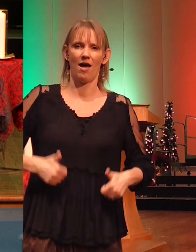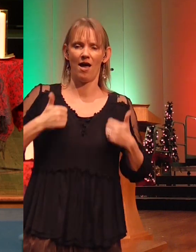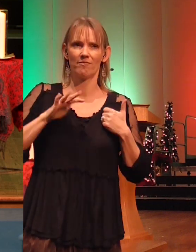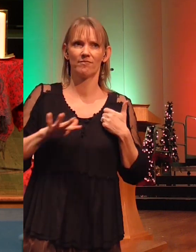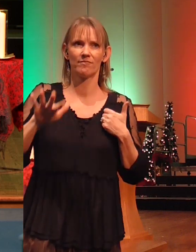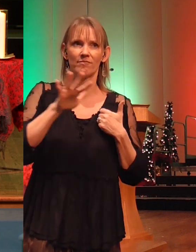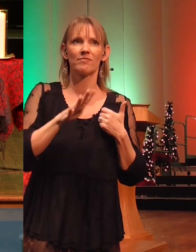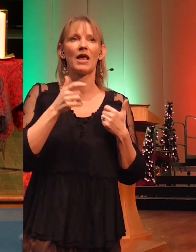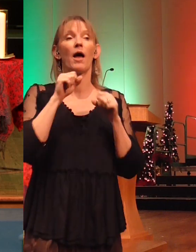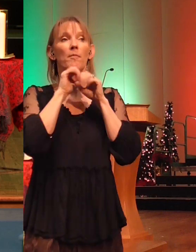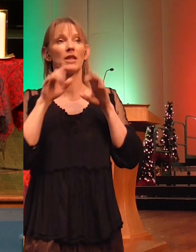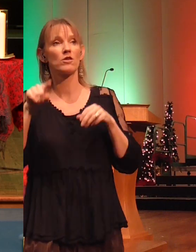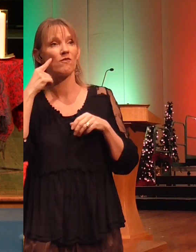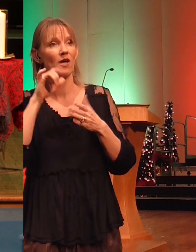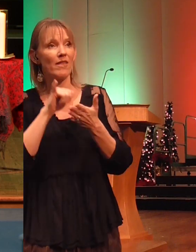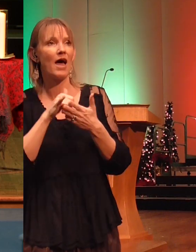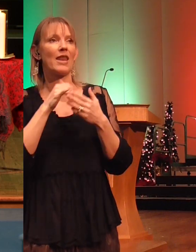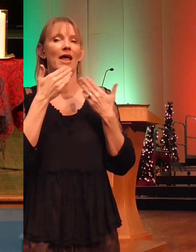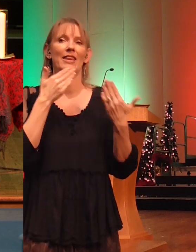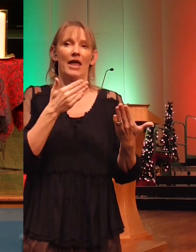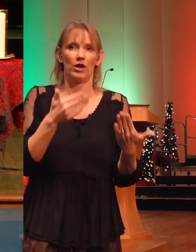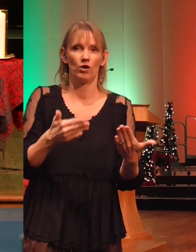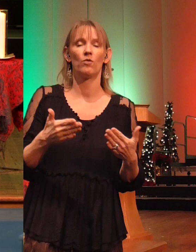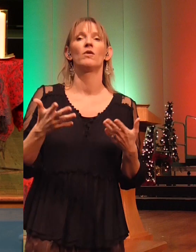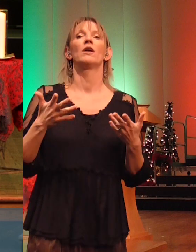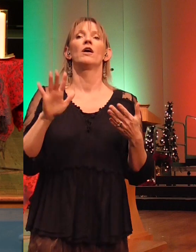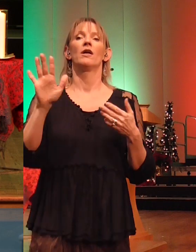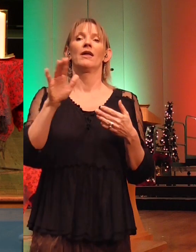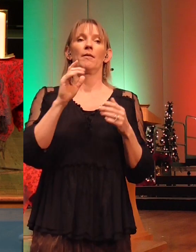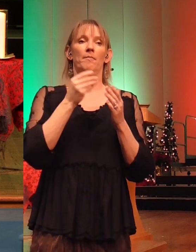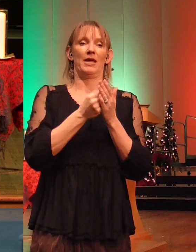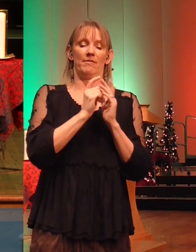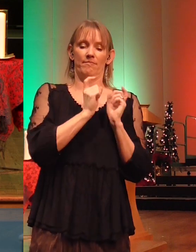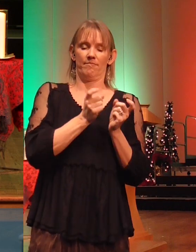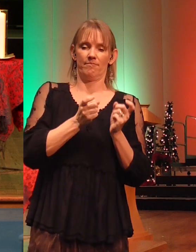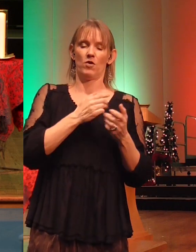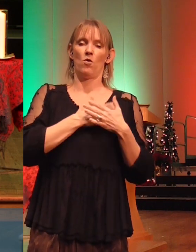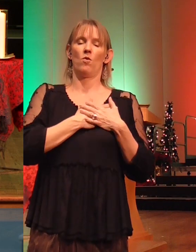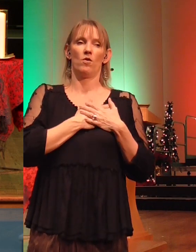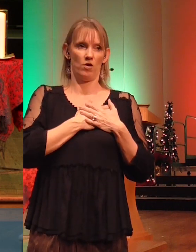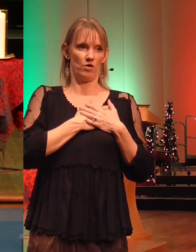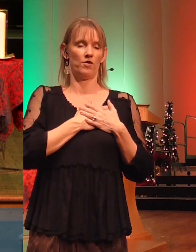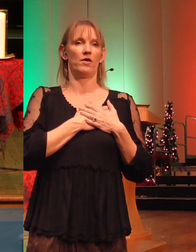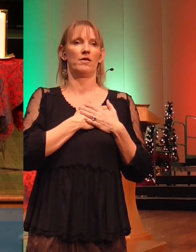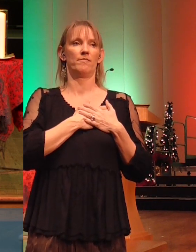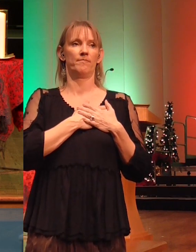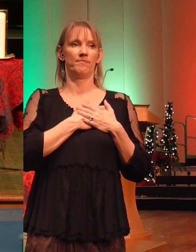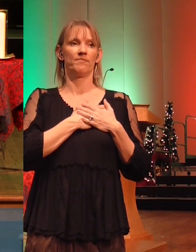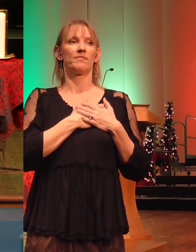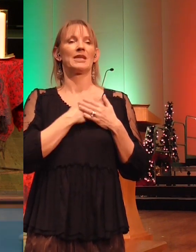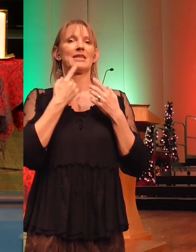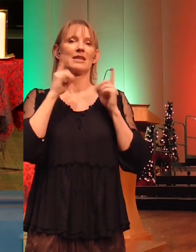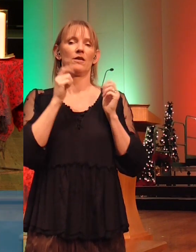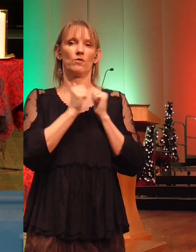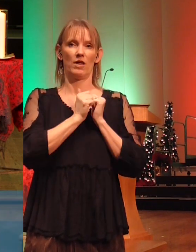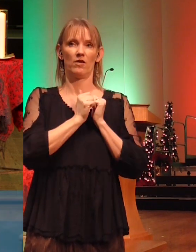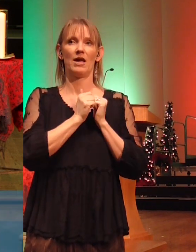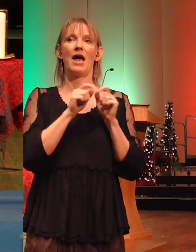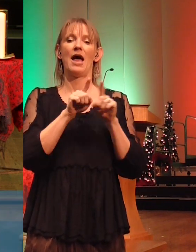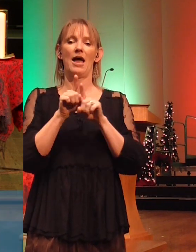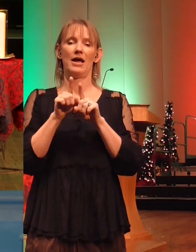you. Take that gift, charge it with your love and your energy, perhaps hold it to your heart if you choose, and let's declare